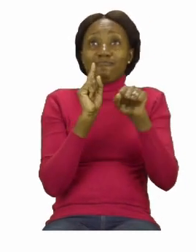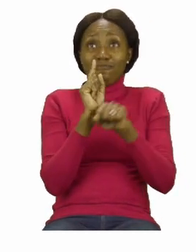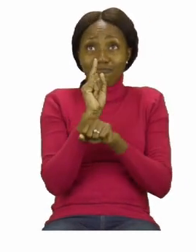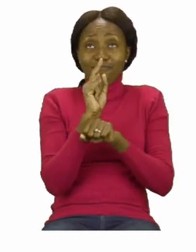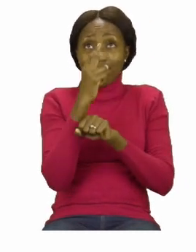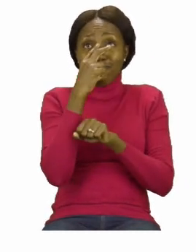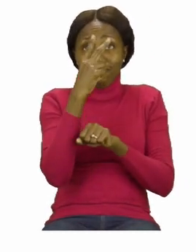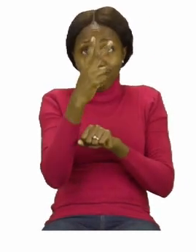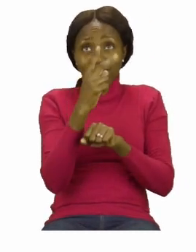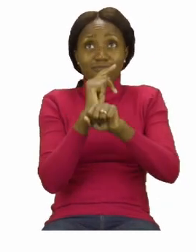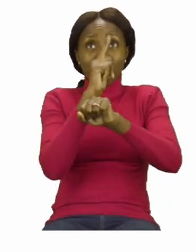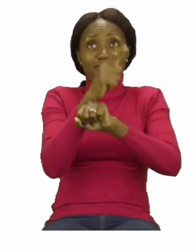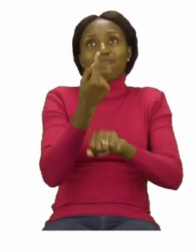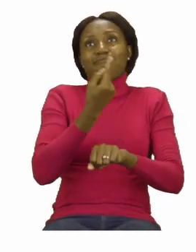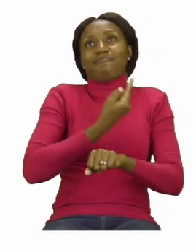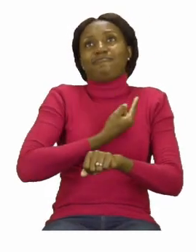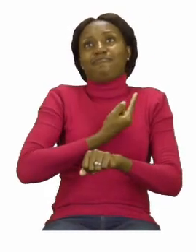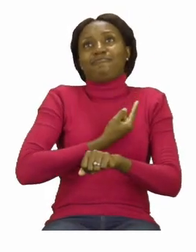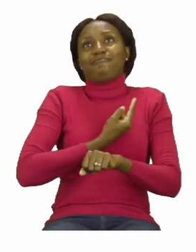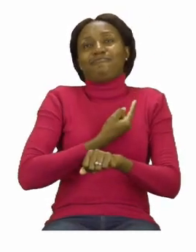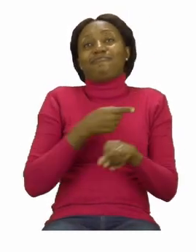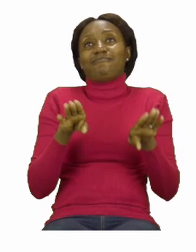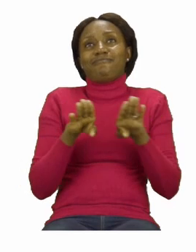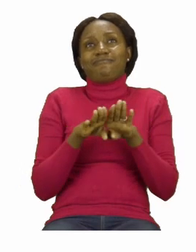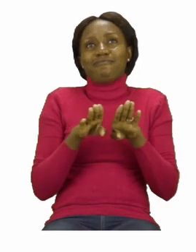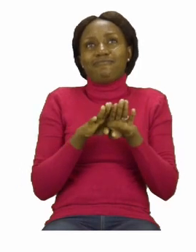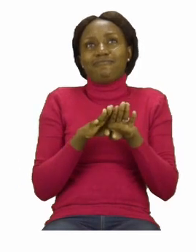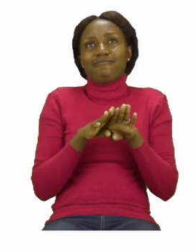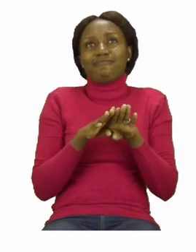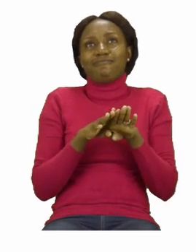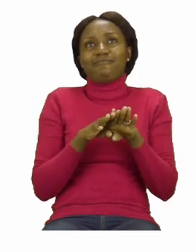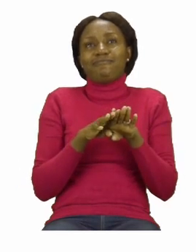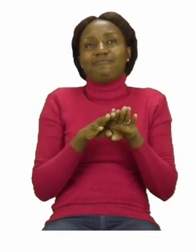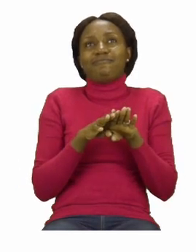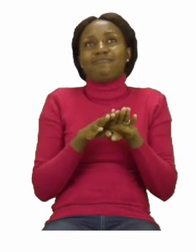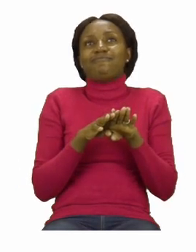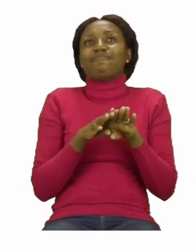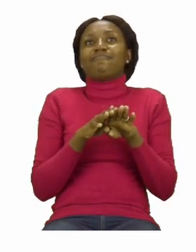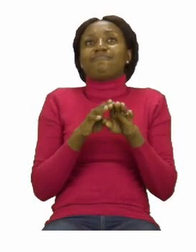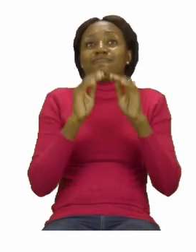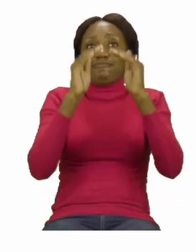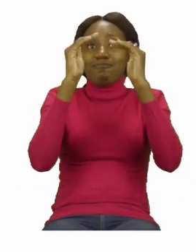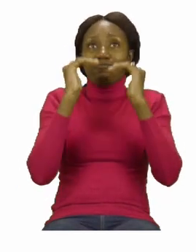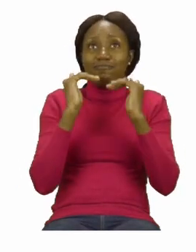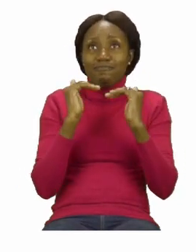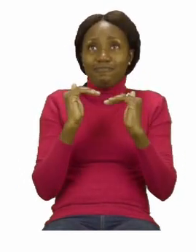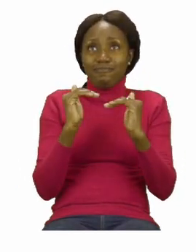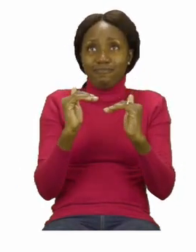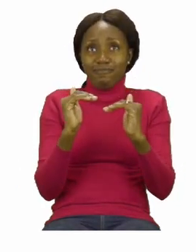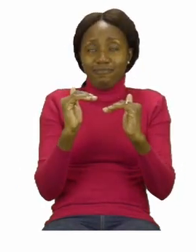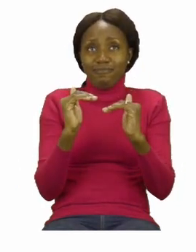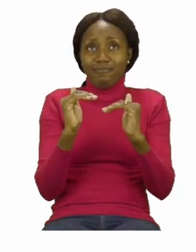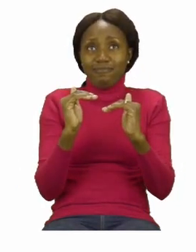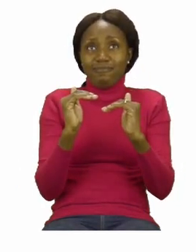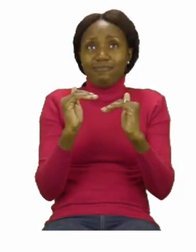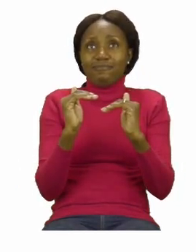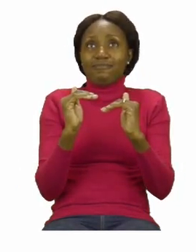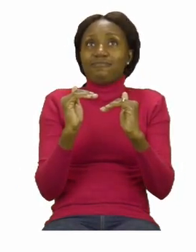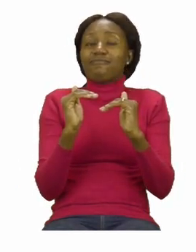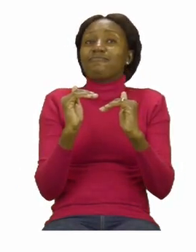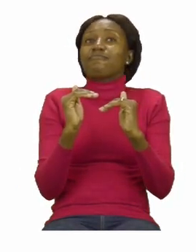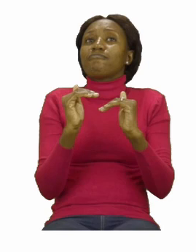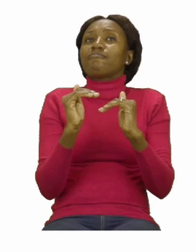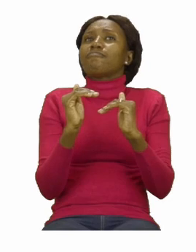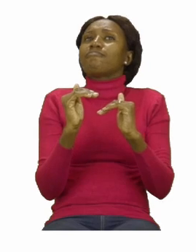After that, I would like you to please draw a line in the next box from the circle where it has